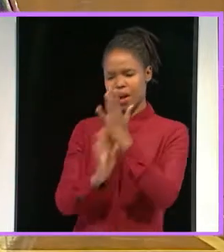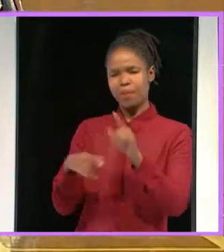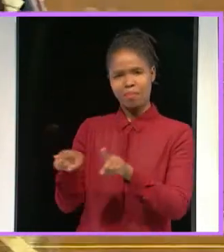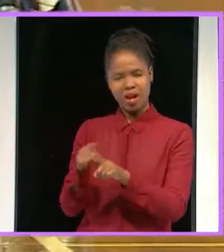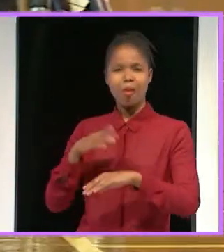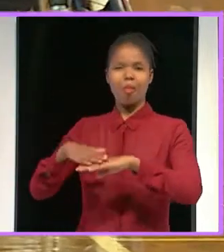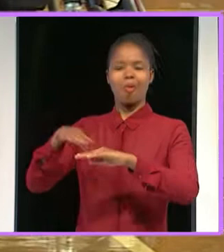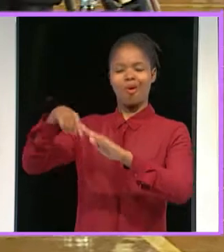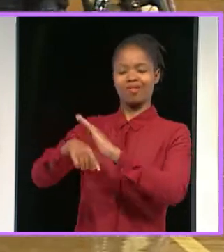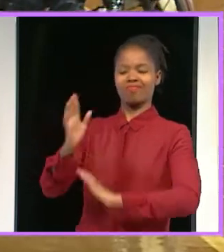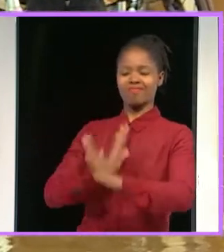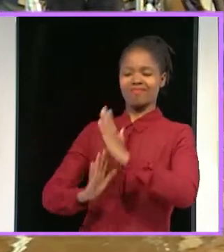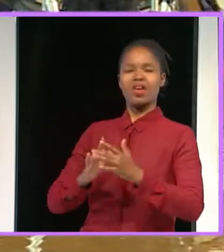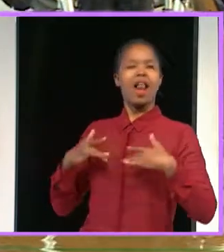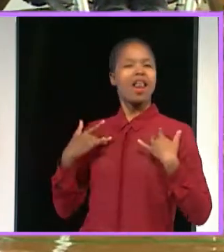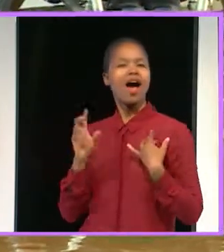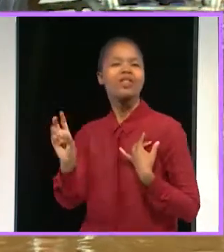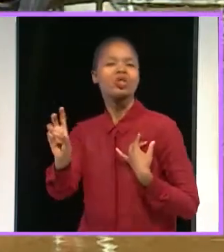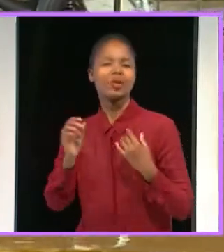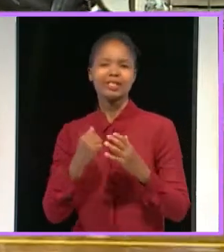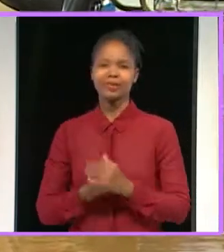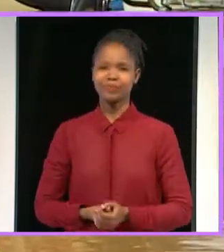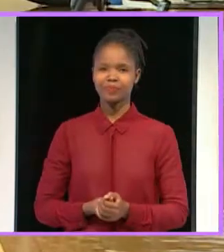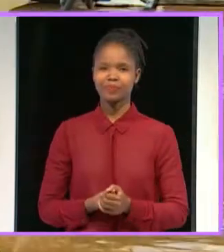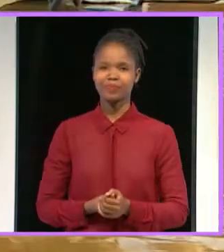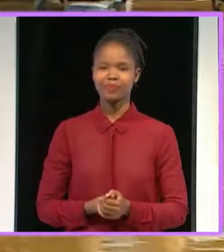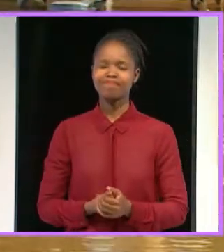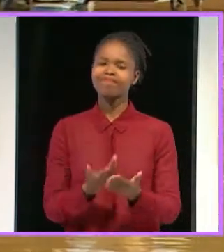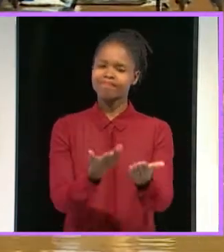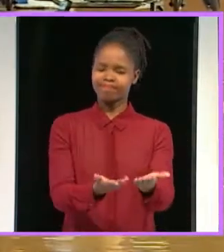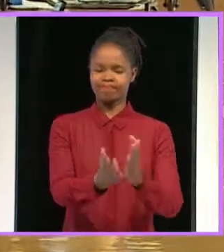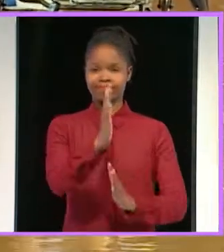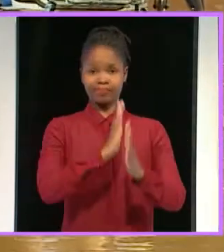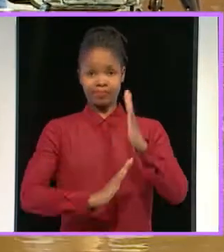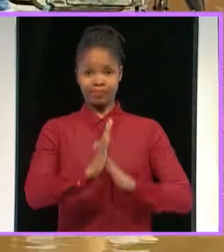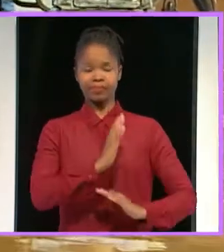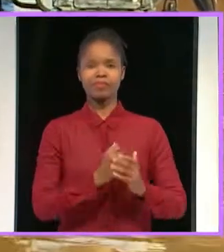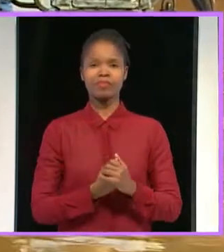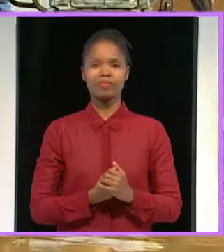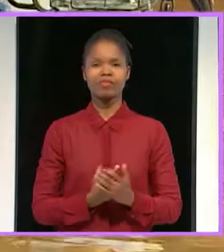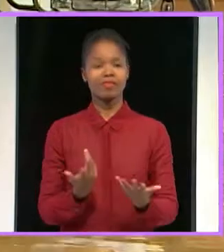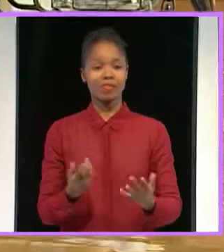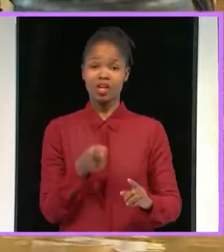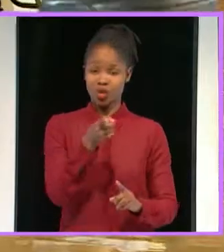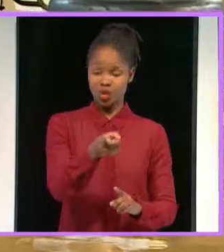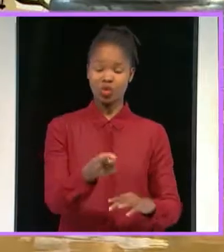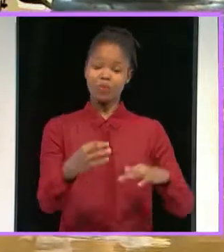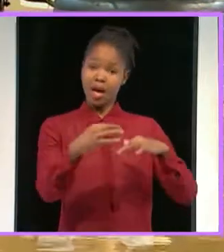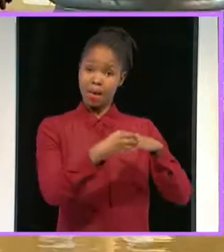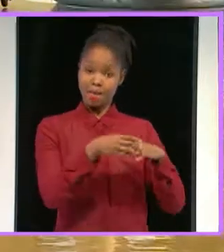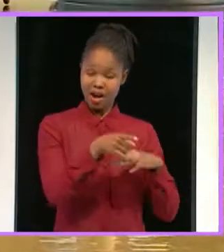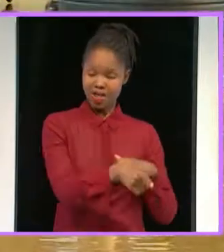Armando. How difficult is it to be married to